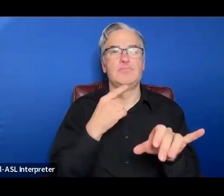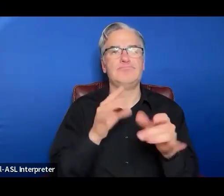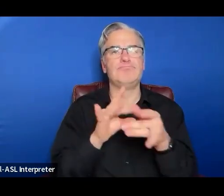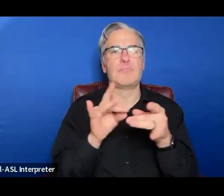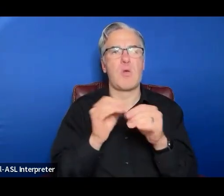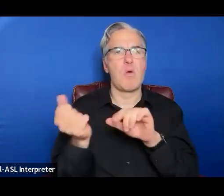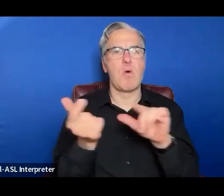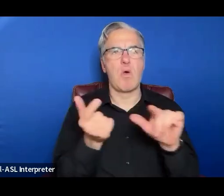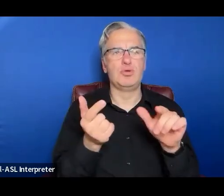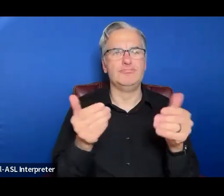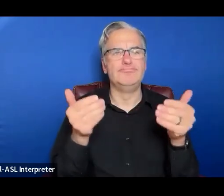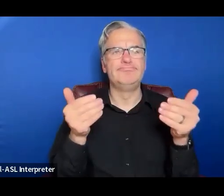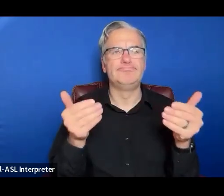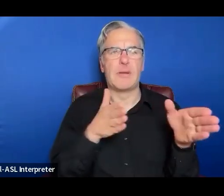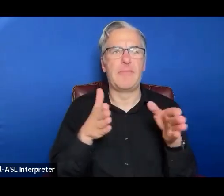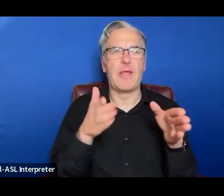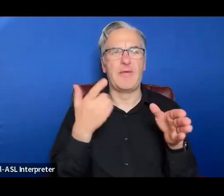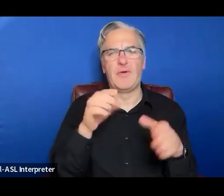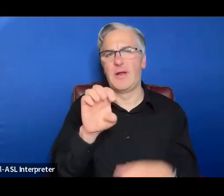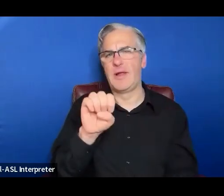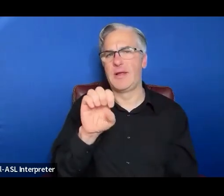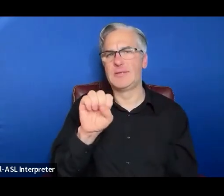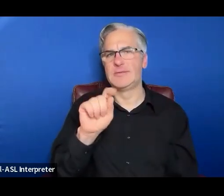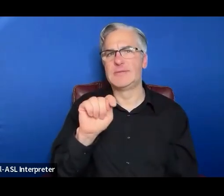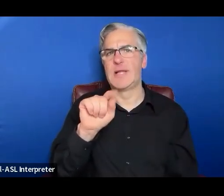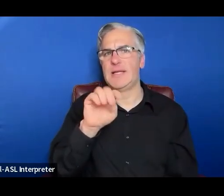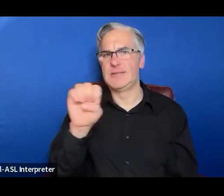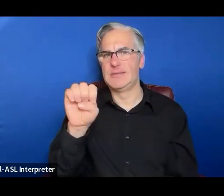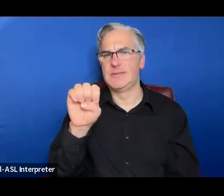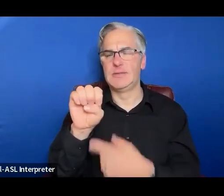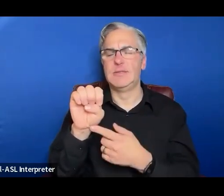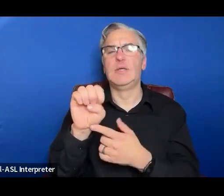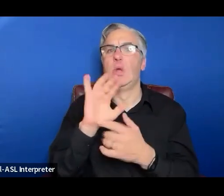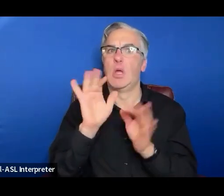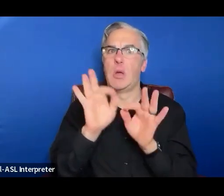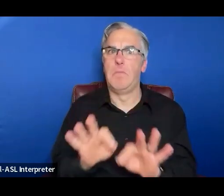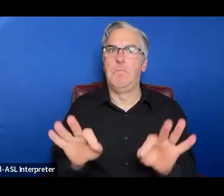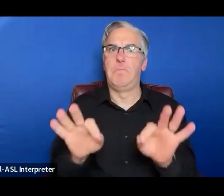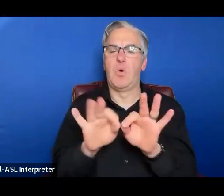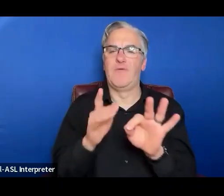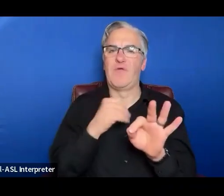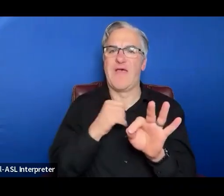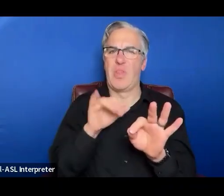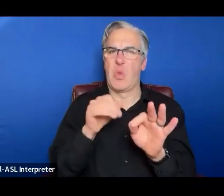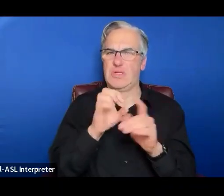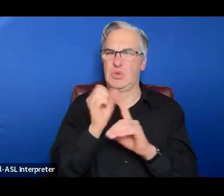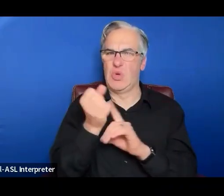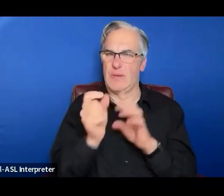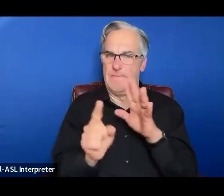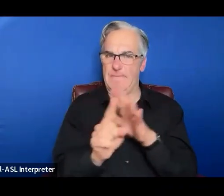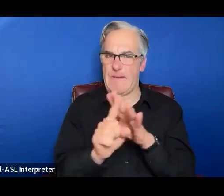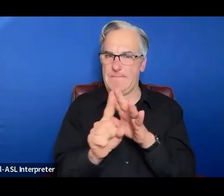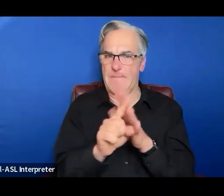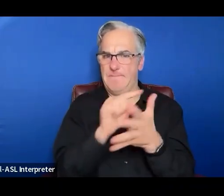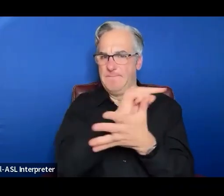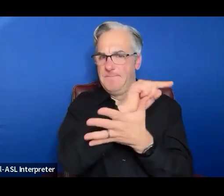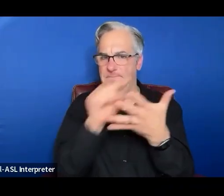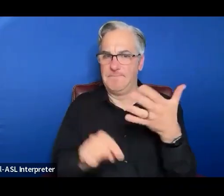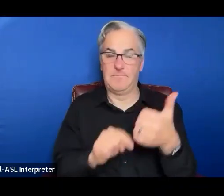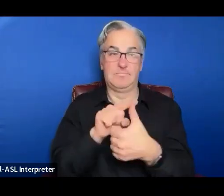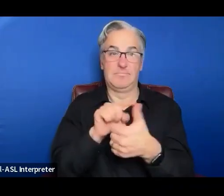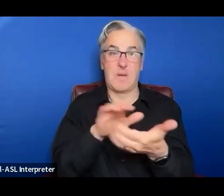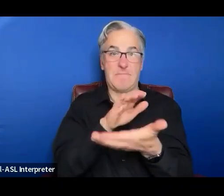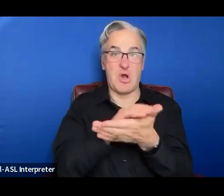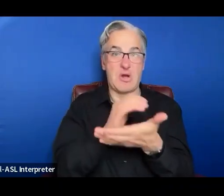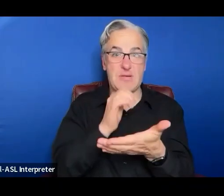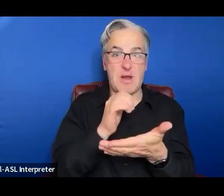estate planning, it's especially important if you fall into any of these situations on the slide. For example, if you're unmarried,